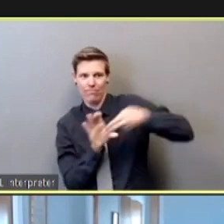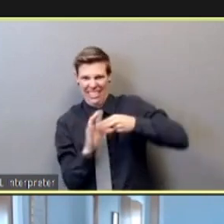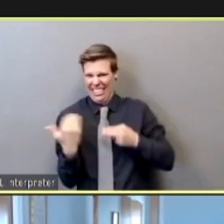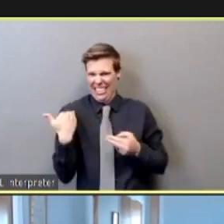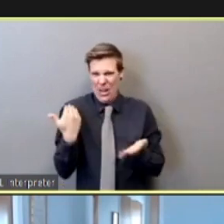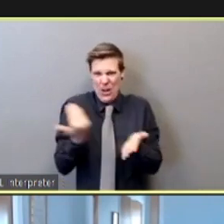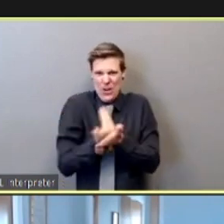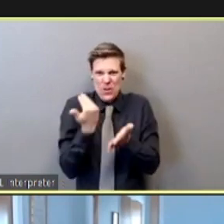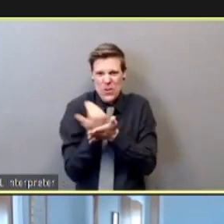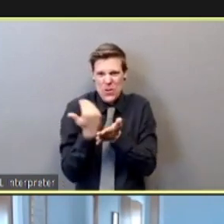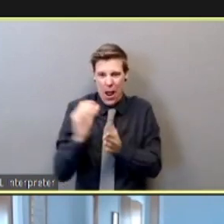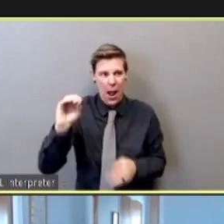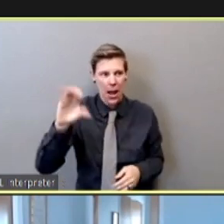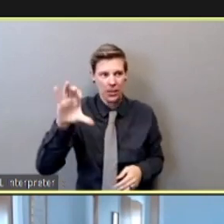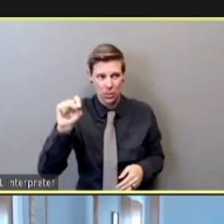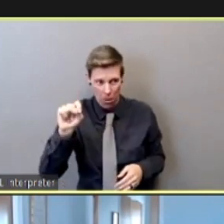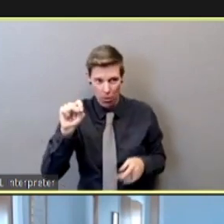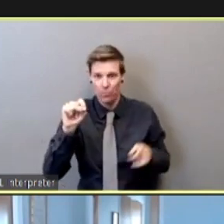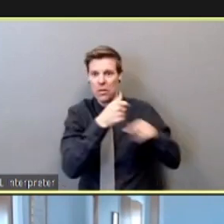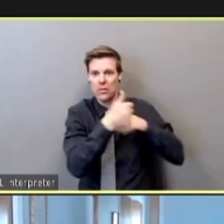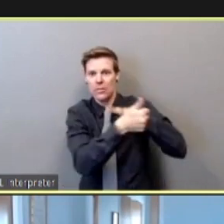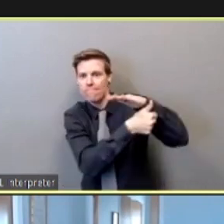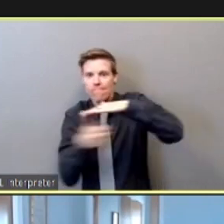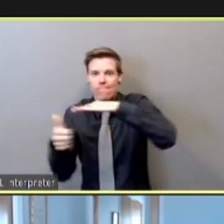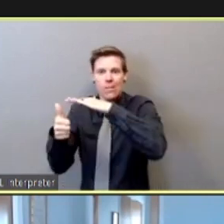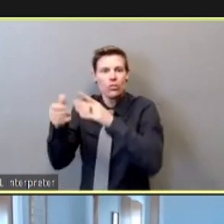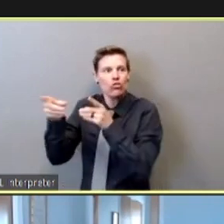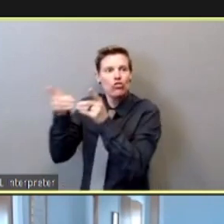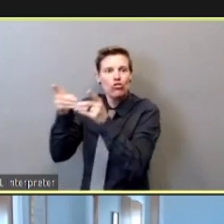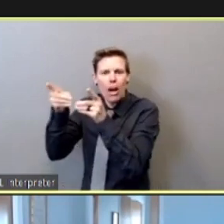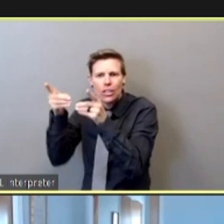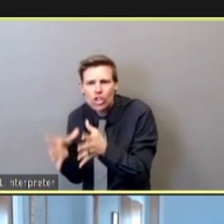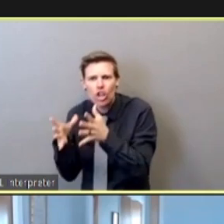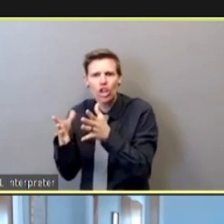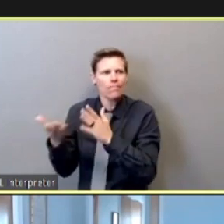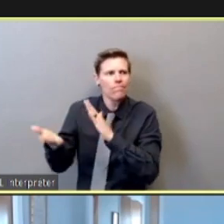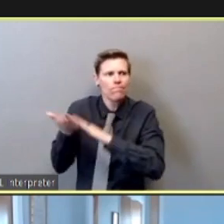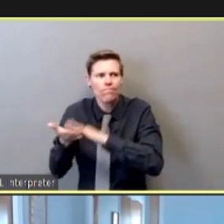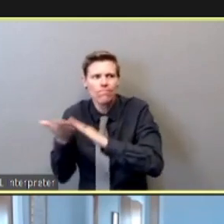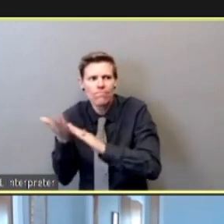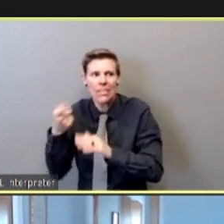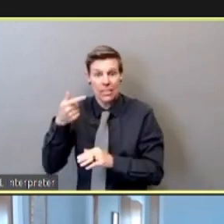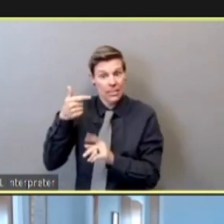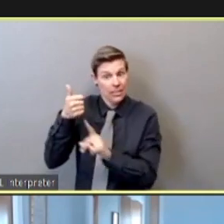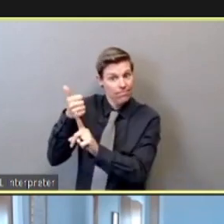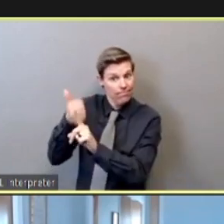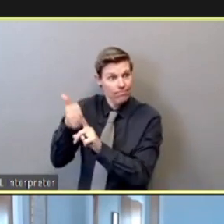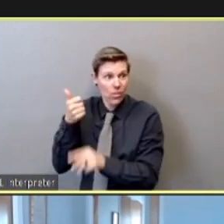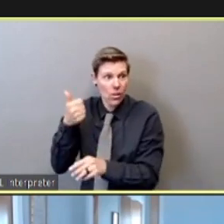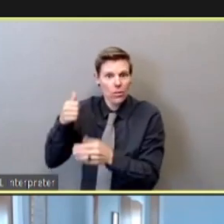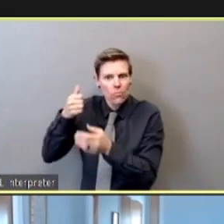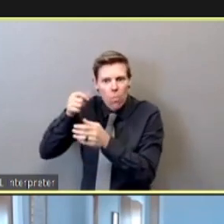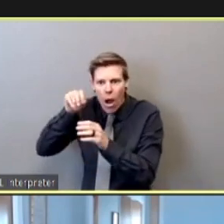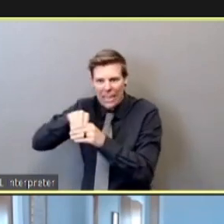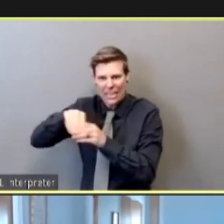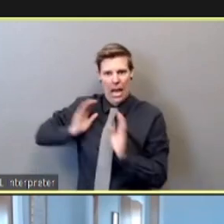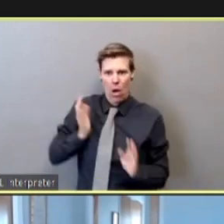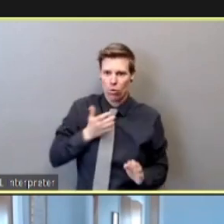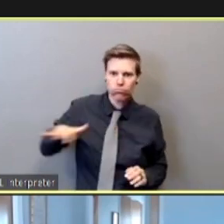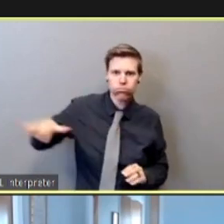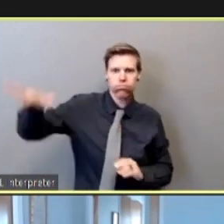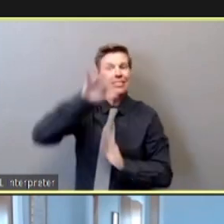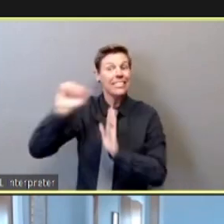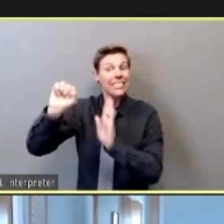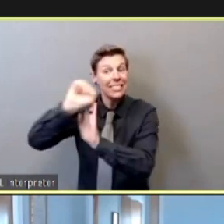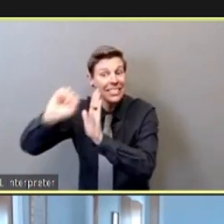of the Epidemiology and Response Division and to serve as the state epidemiologist. She came to us after